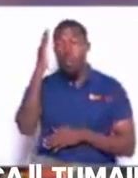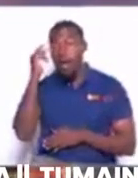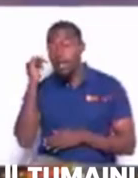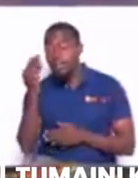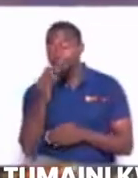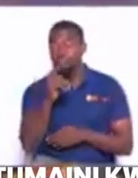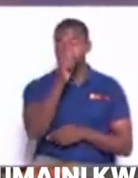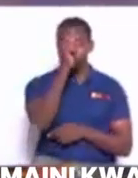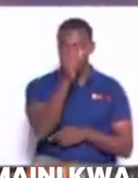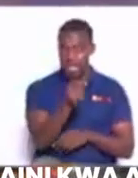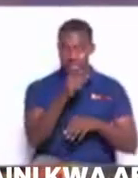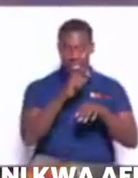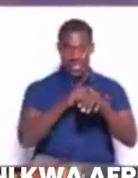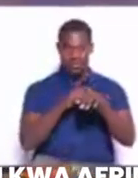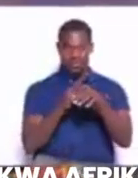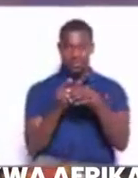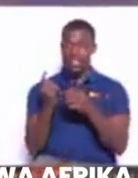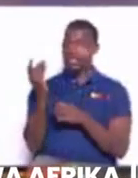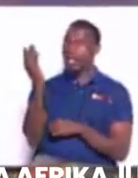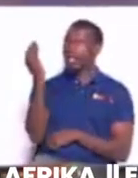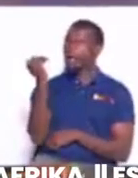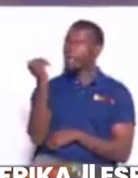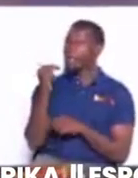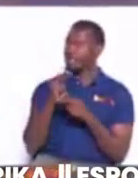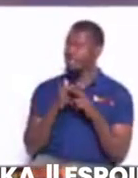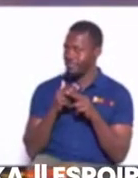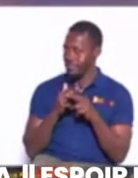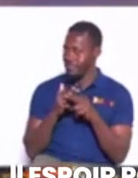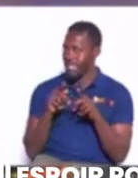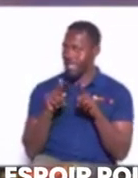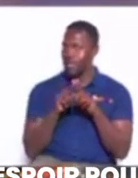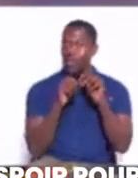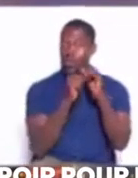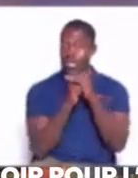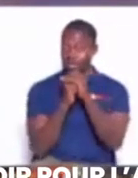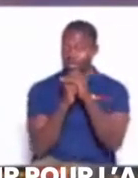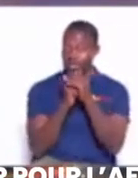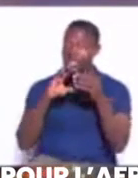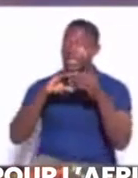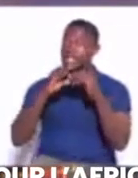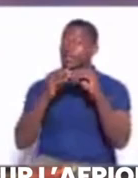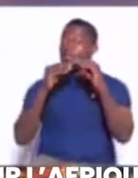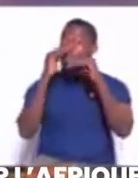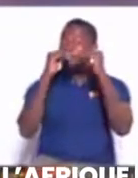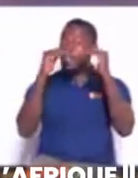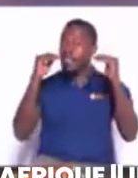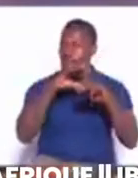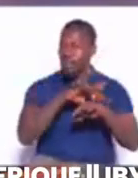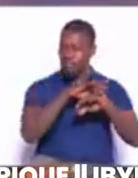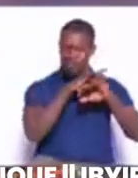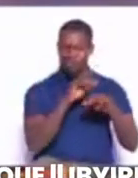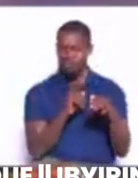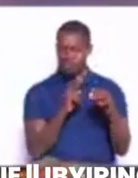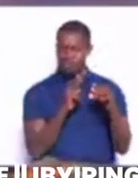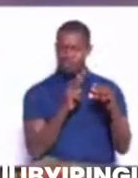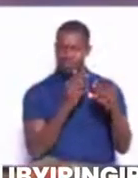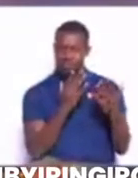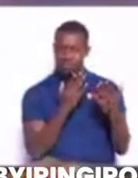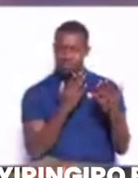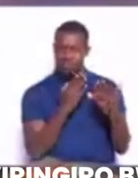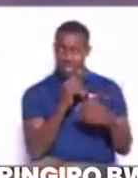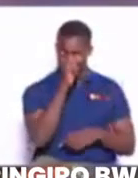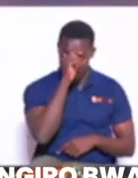worship him that made heaven, earth, the sea, and the fountains of waters." Fear God. What does that mean, fear God? We studied it last